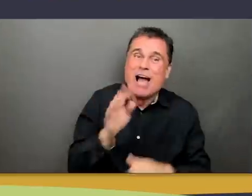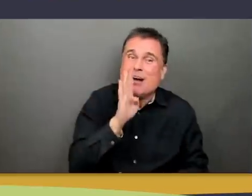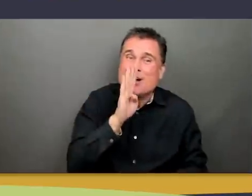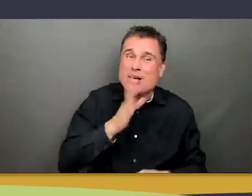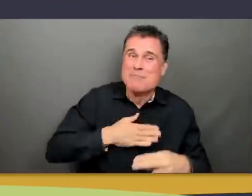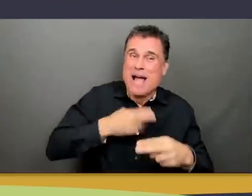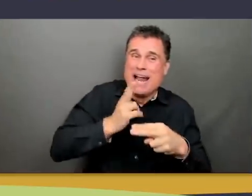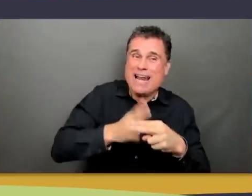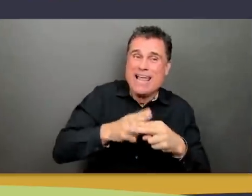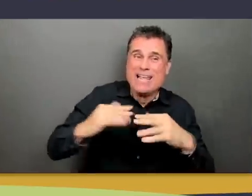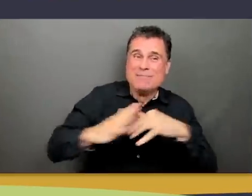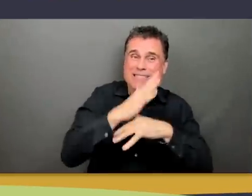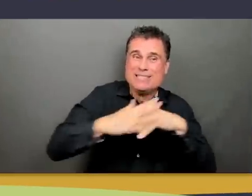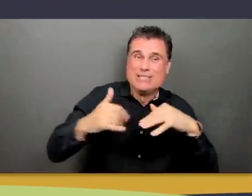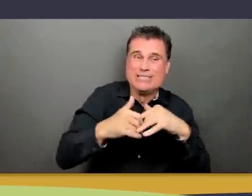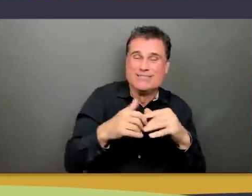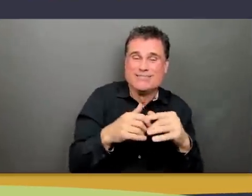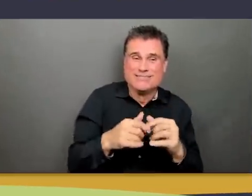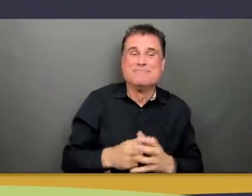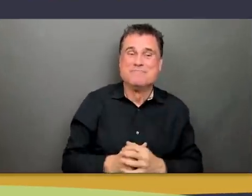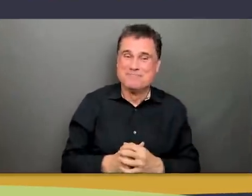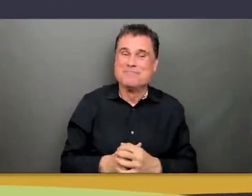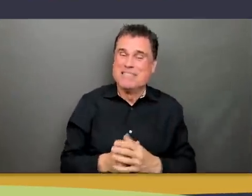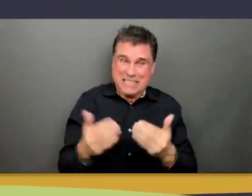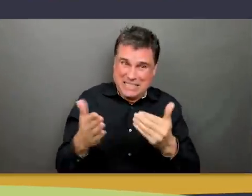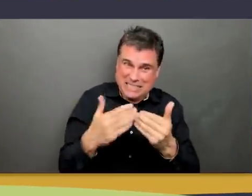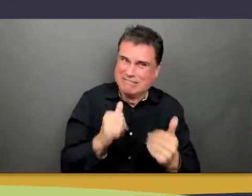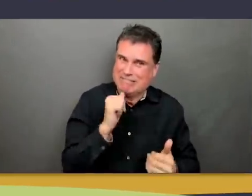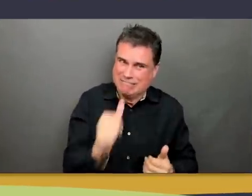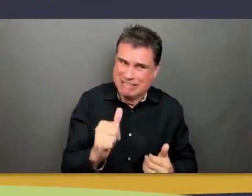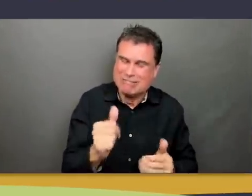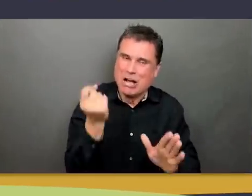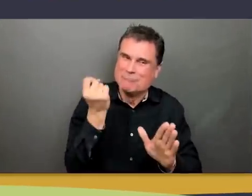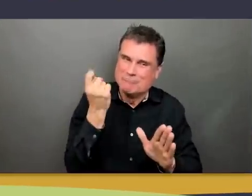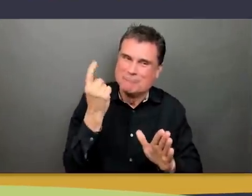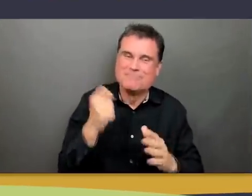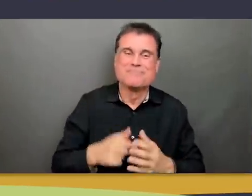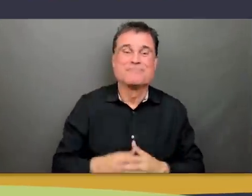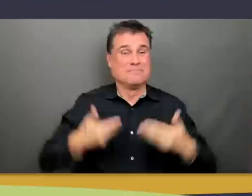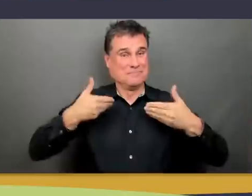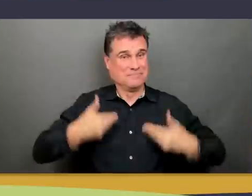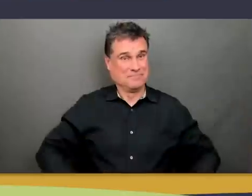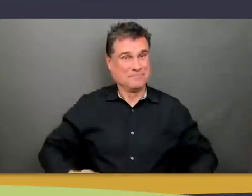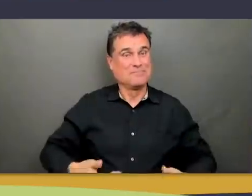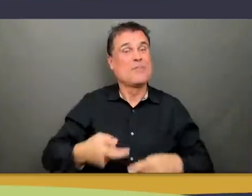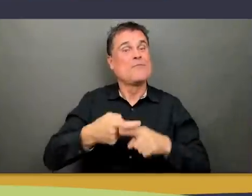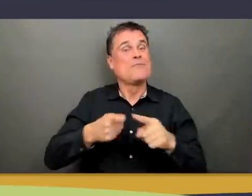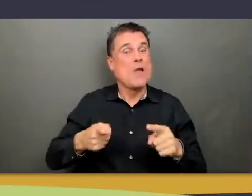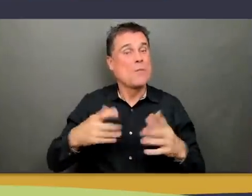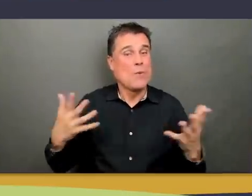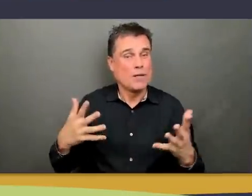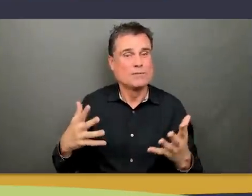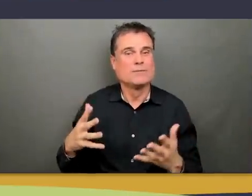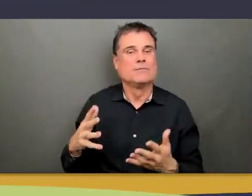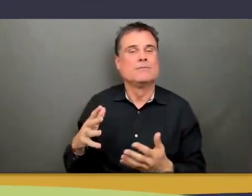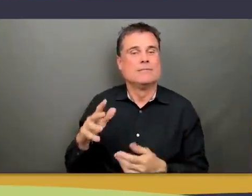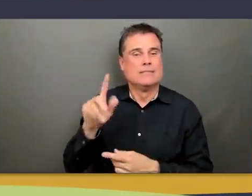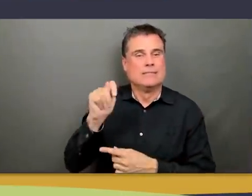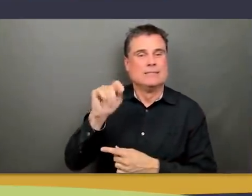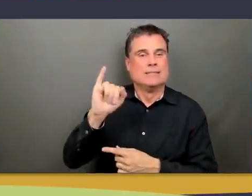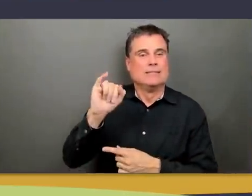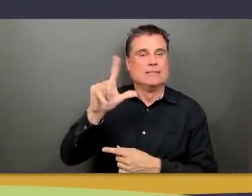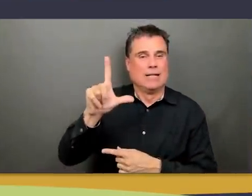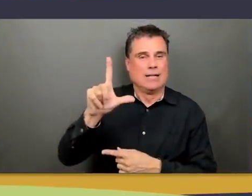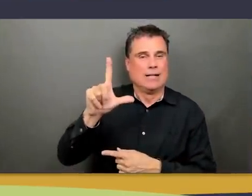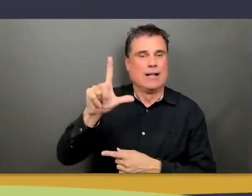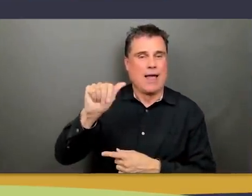I come from the Tlalem people, which in the English translation, it means Tlayaman. It's the nation that